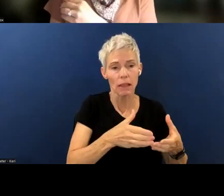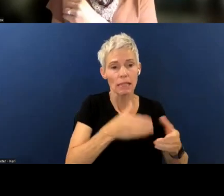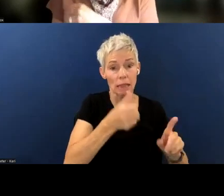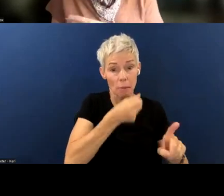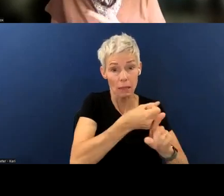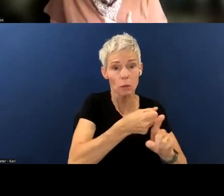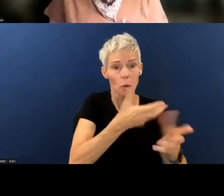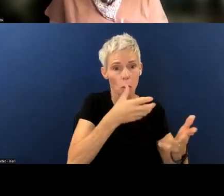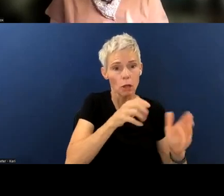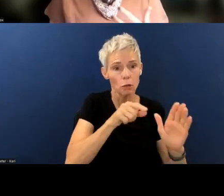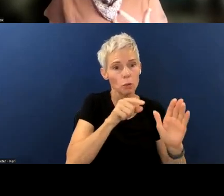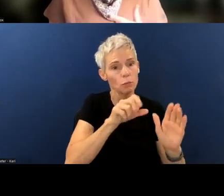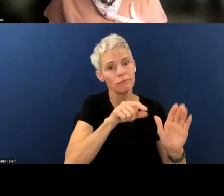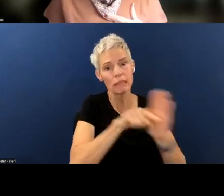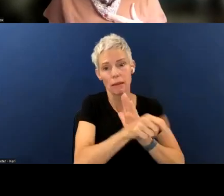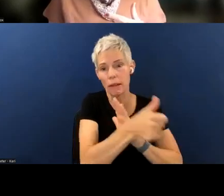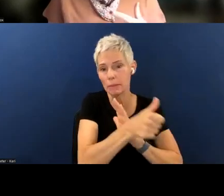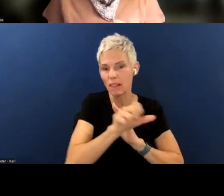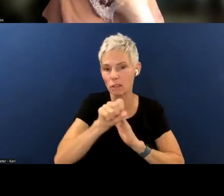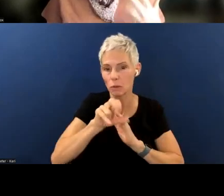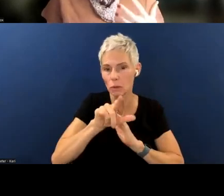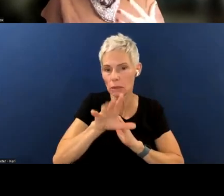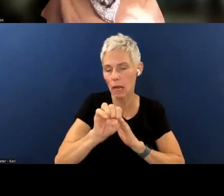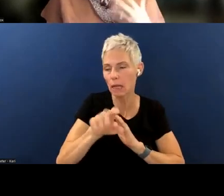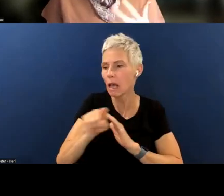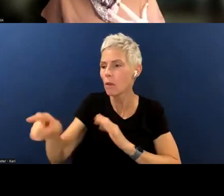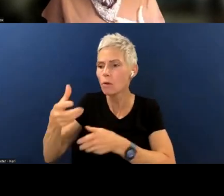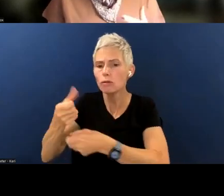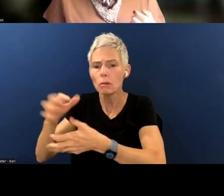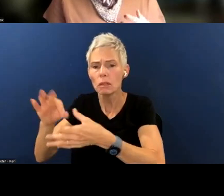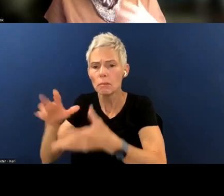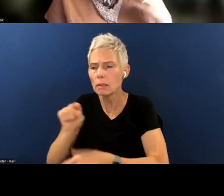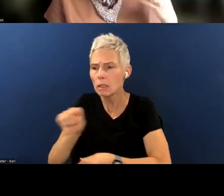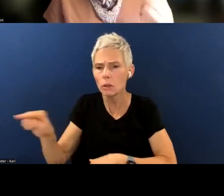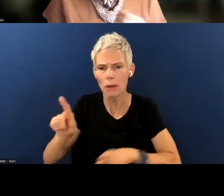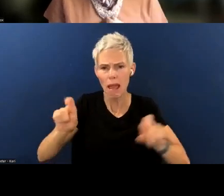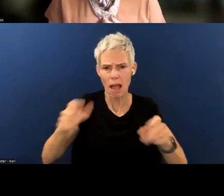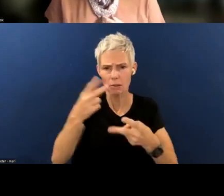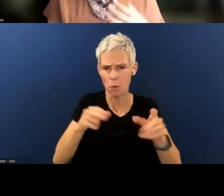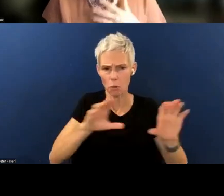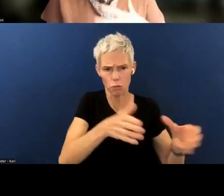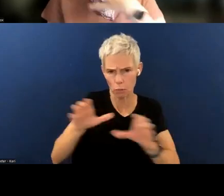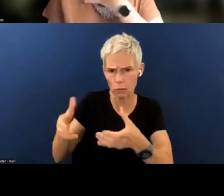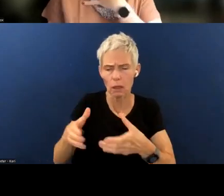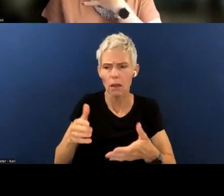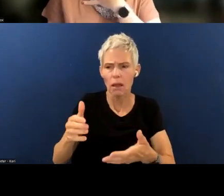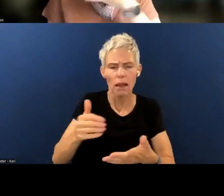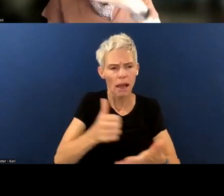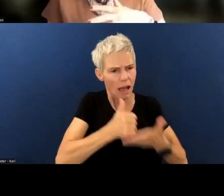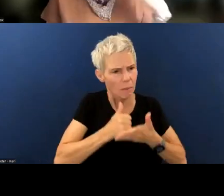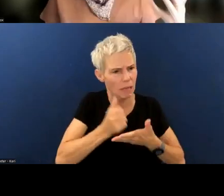as their trusted messengers, to help explain and help understand their mental health journey, whether that was